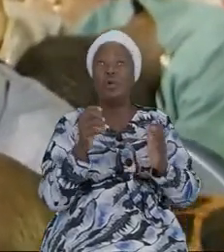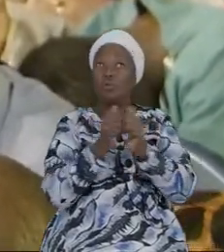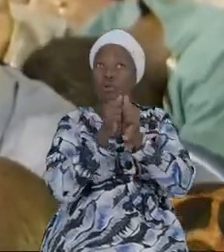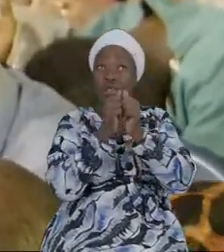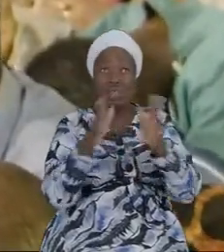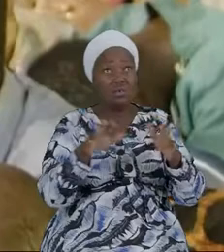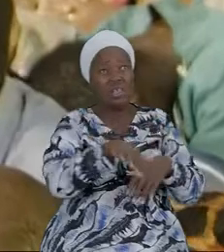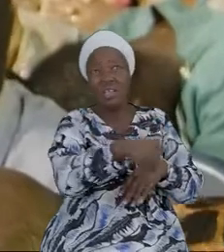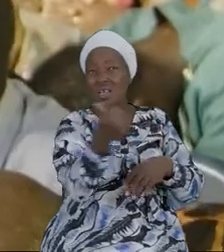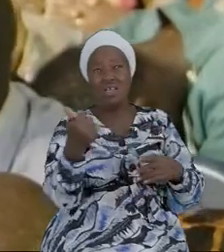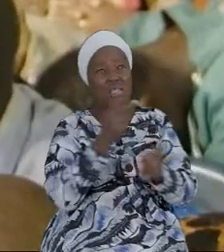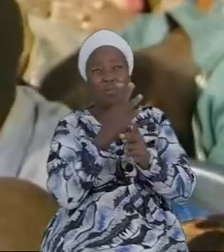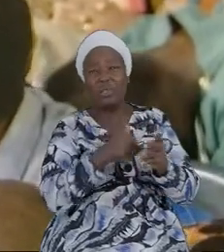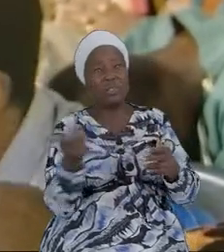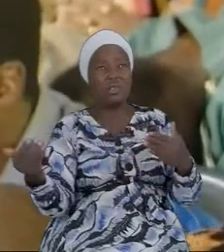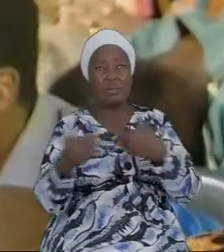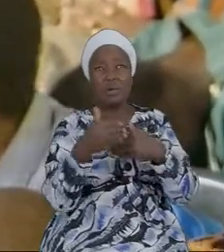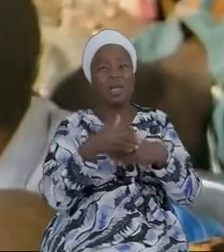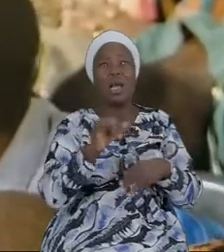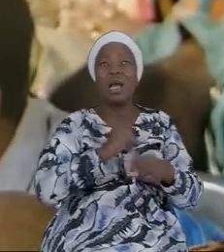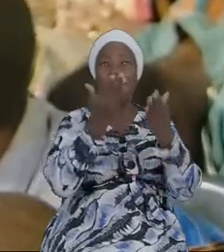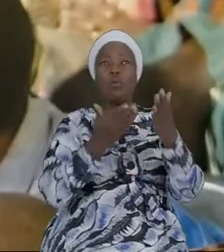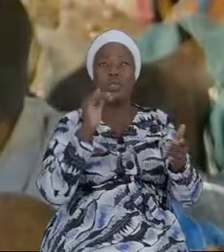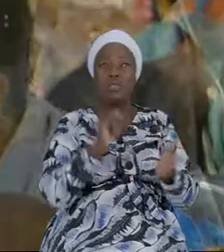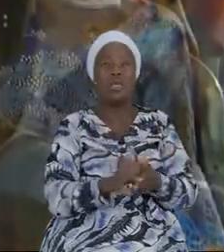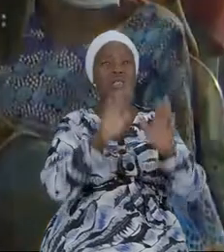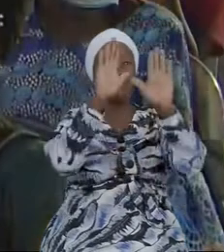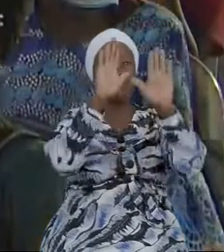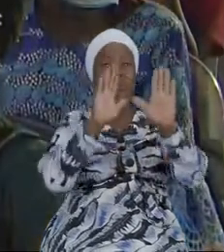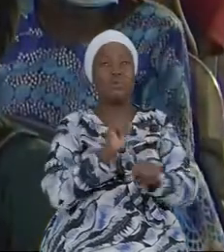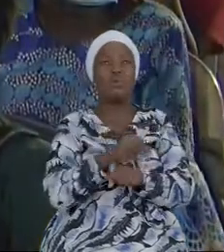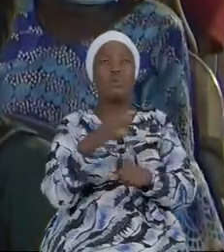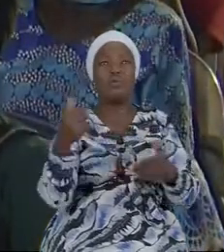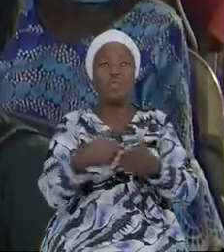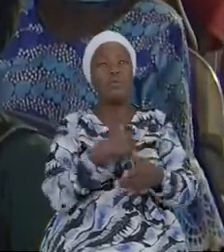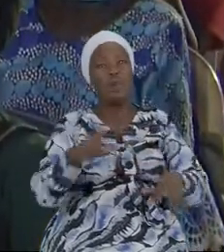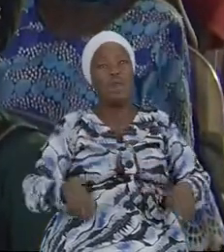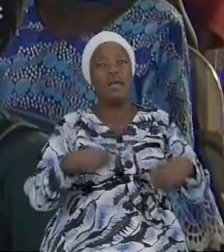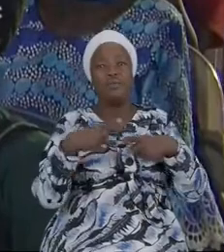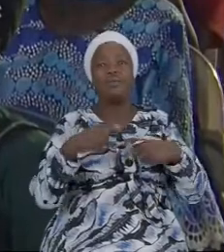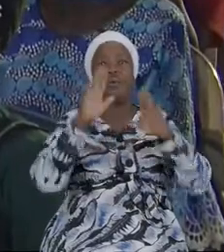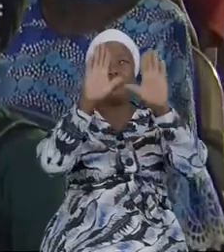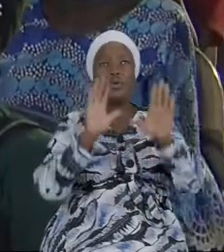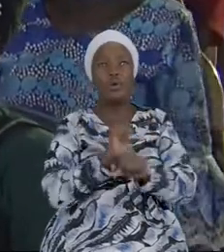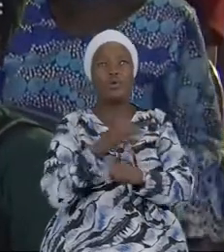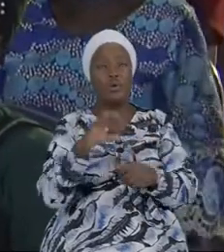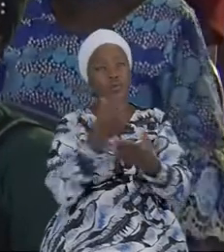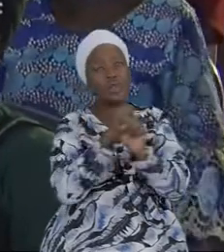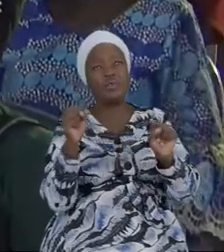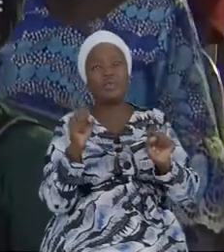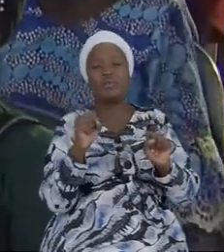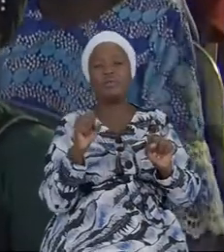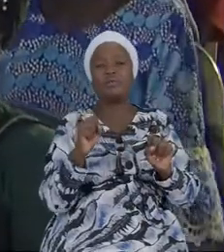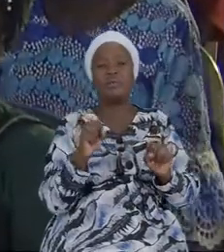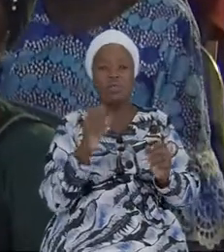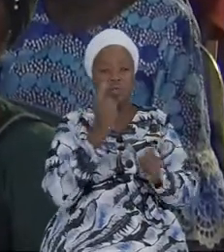Without any reservation, I want that miracle of a new life, miracle of salvation.